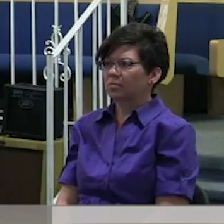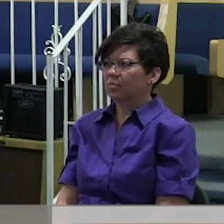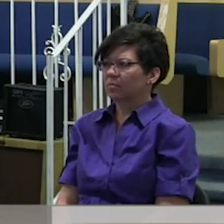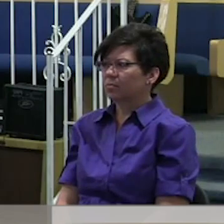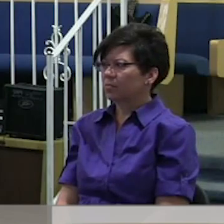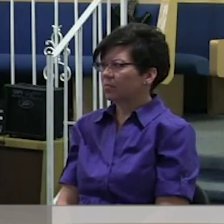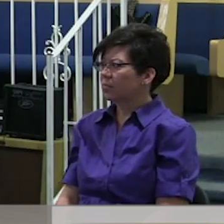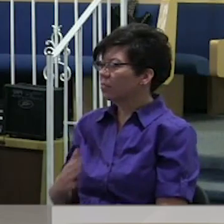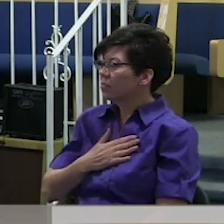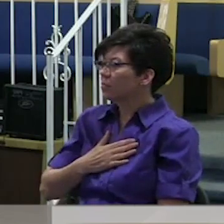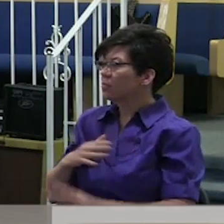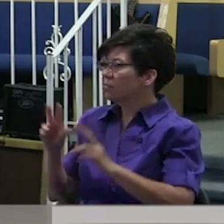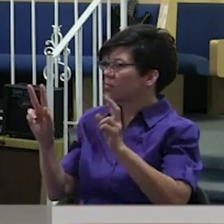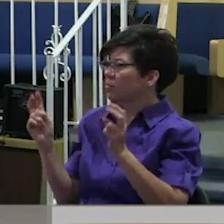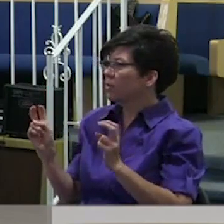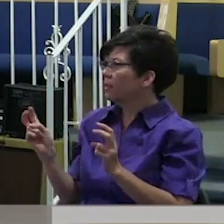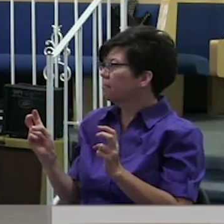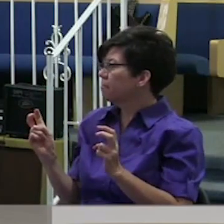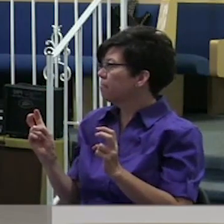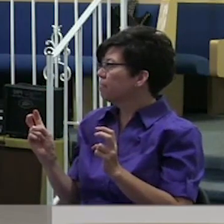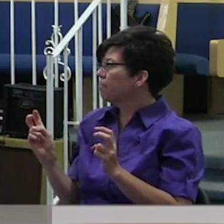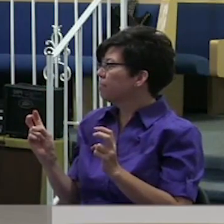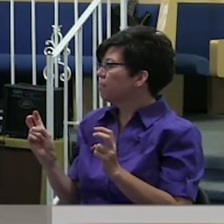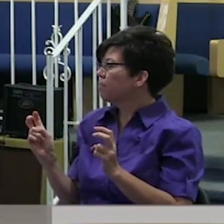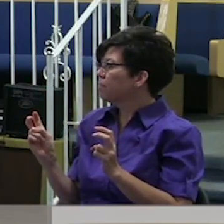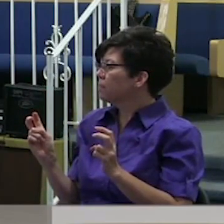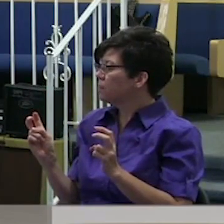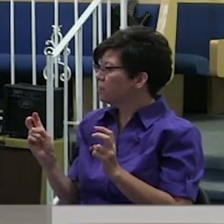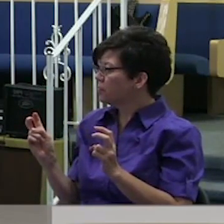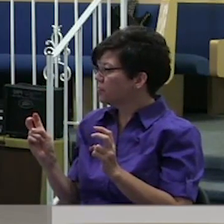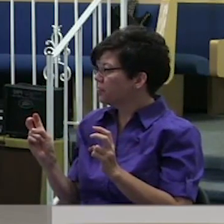My theme for today: